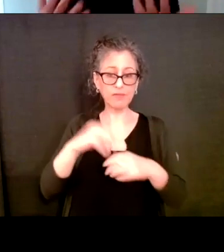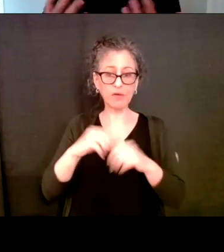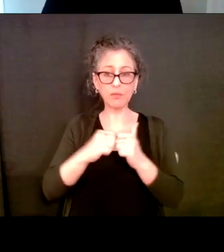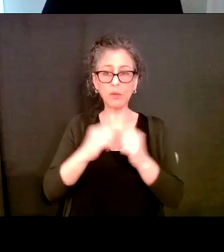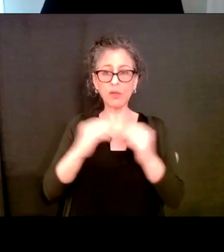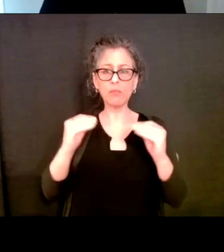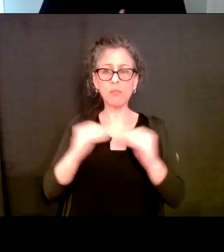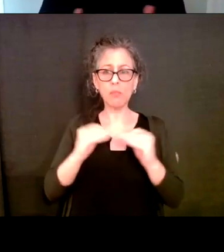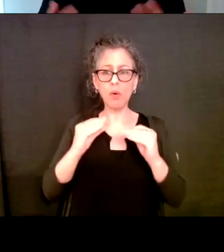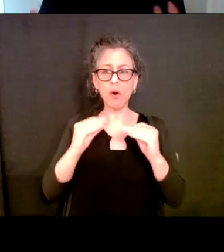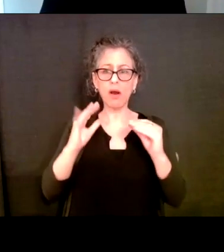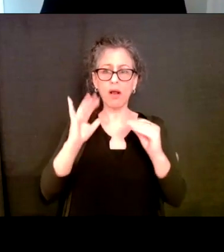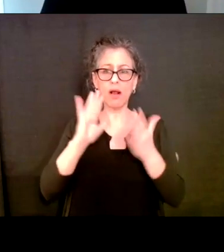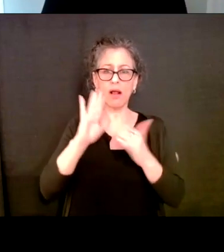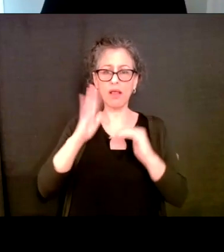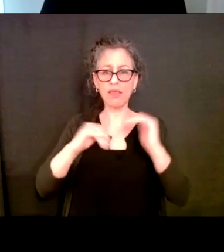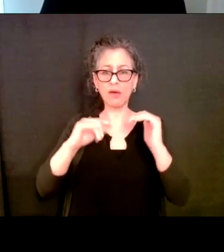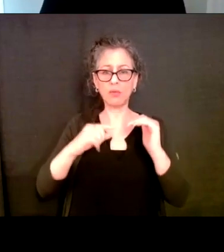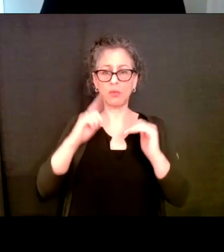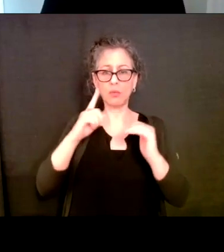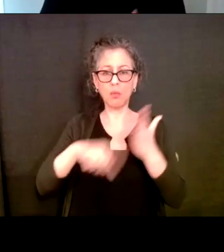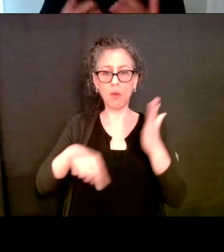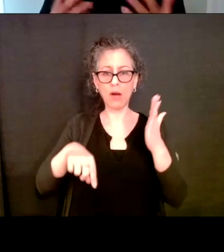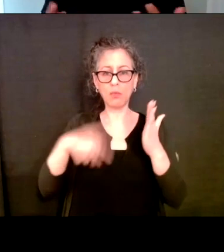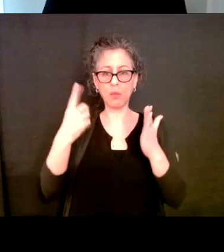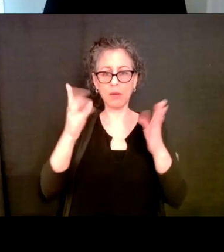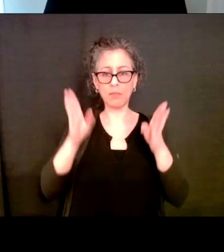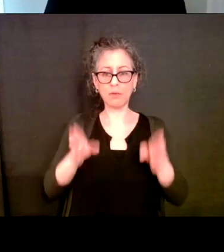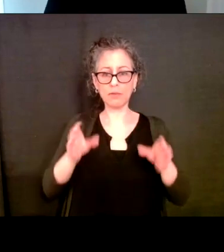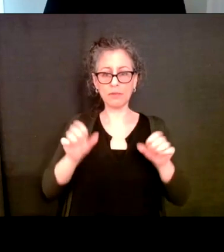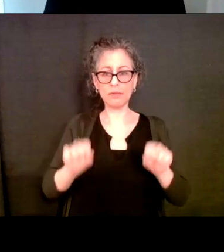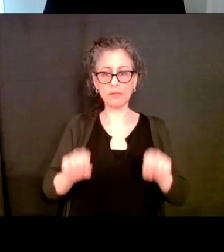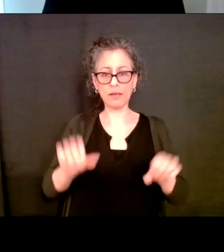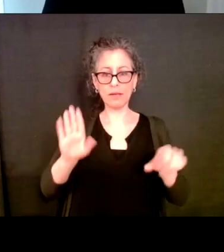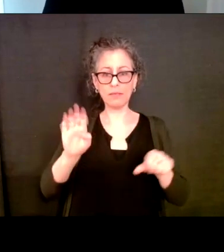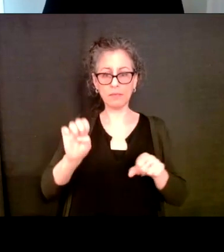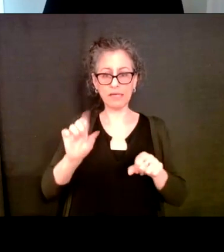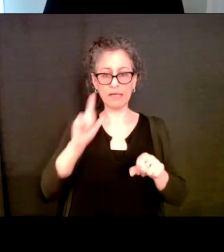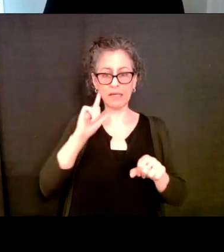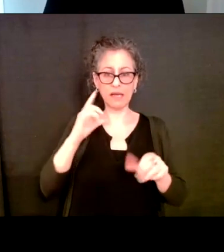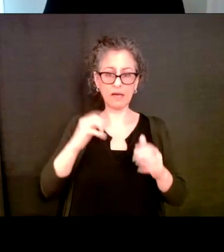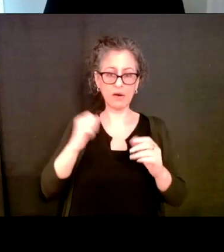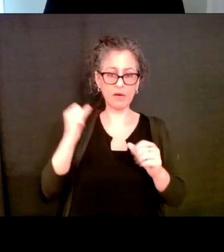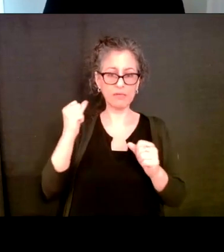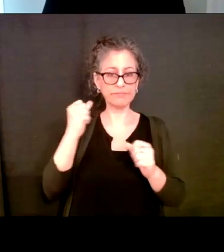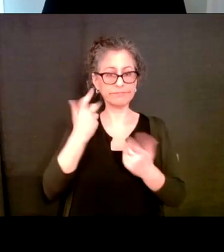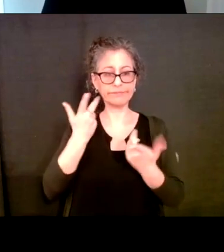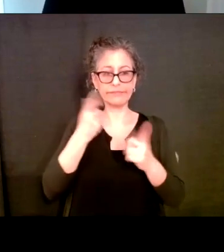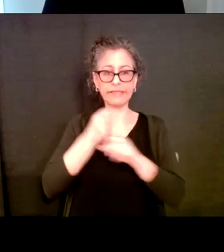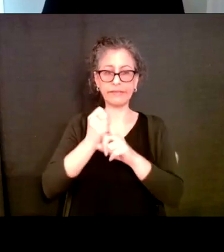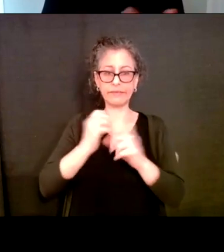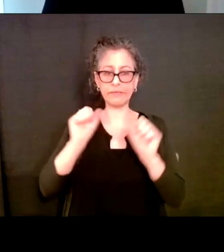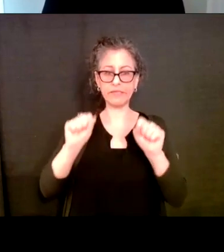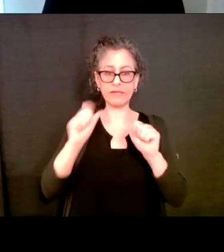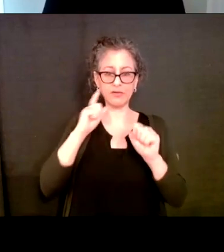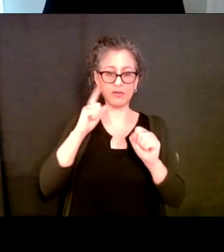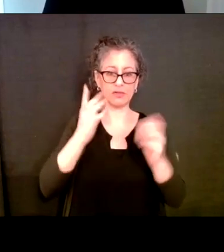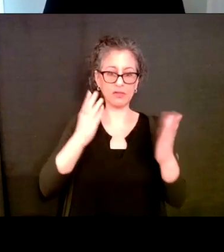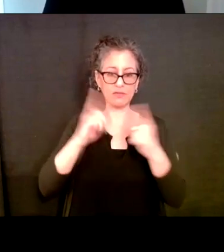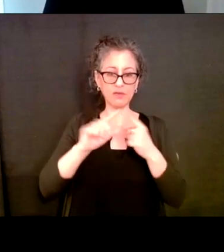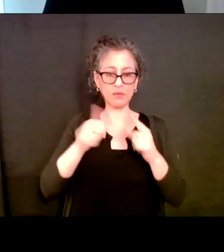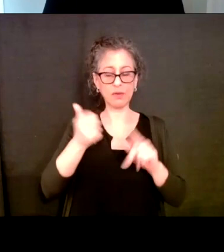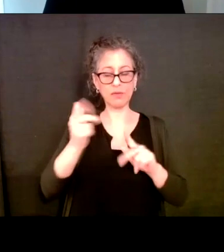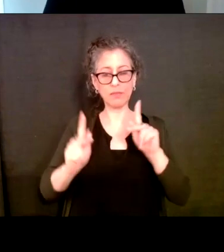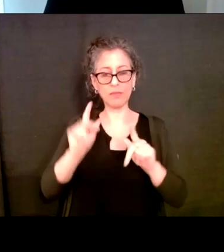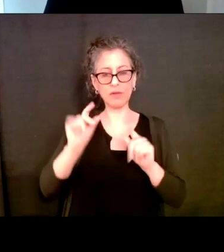more than what one person can be, and to reach our fullest potential through service to others. And these are messages that